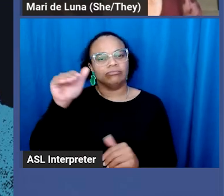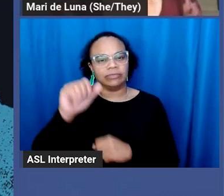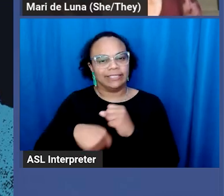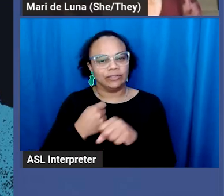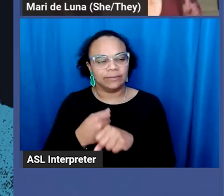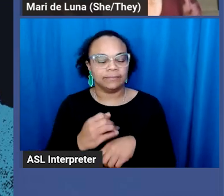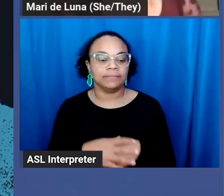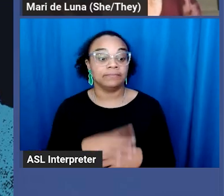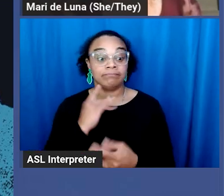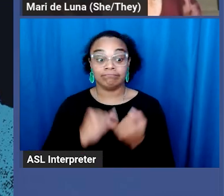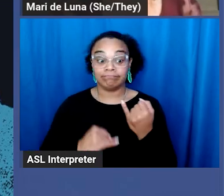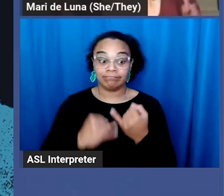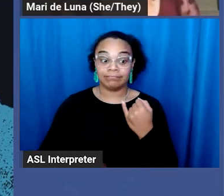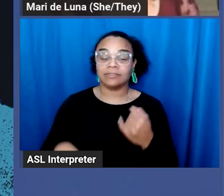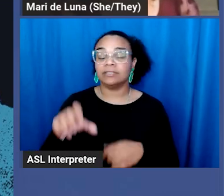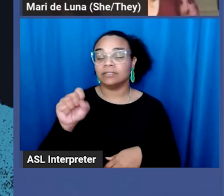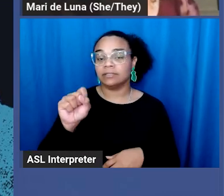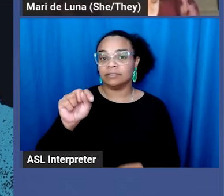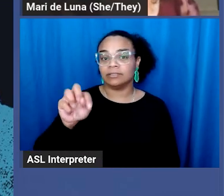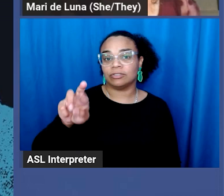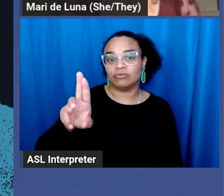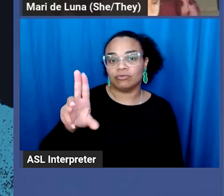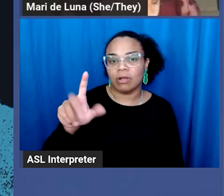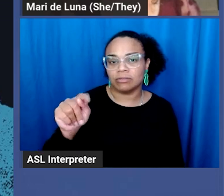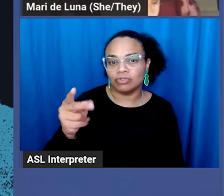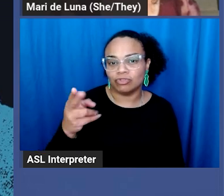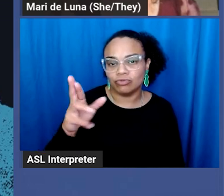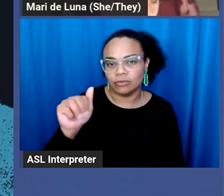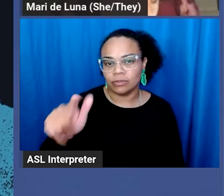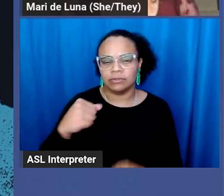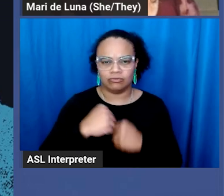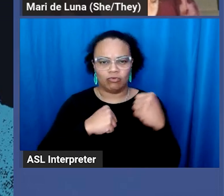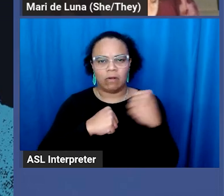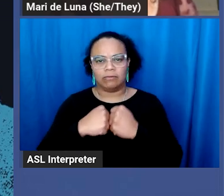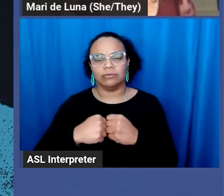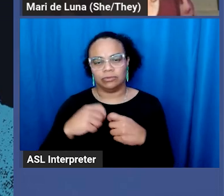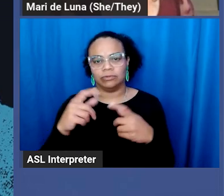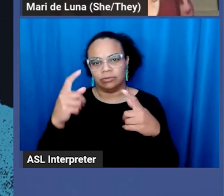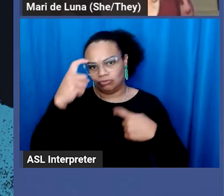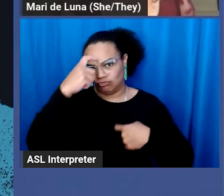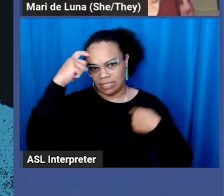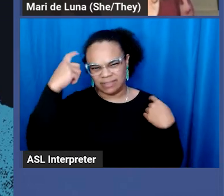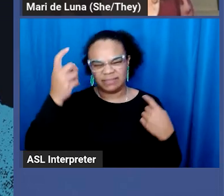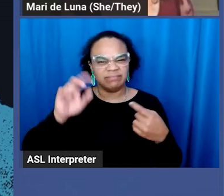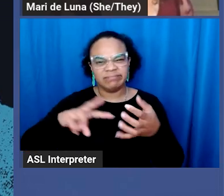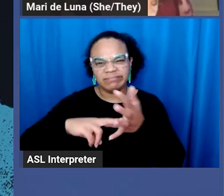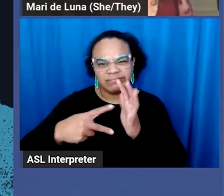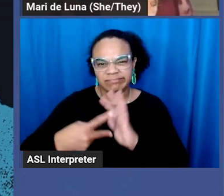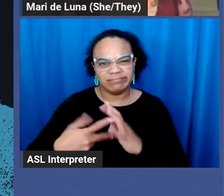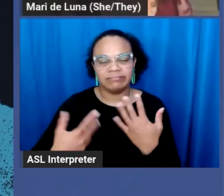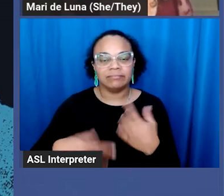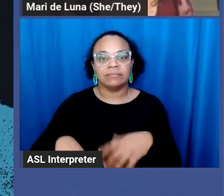lastly, there is the structural trauma, and this refers to